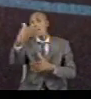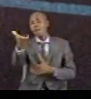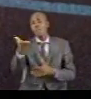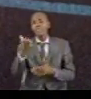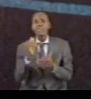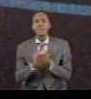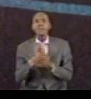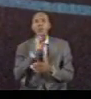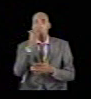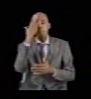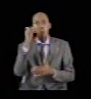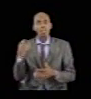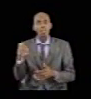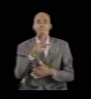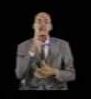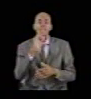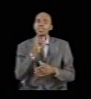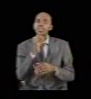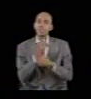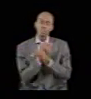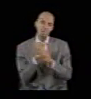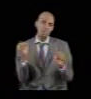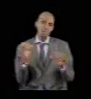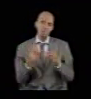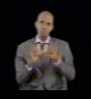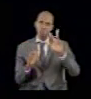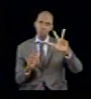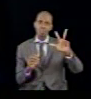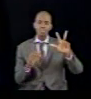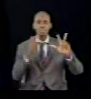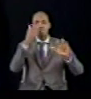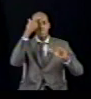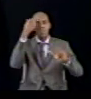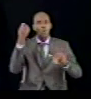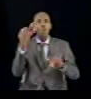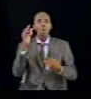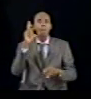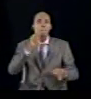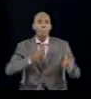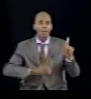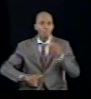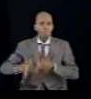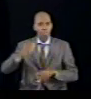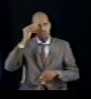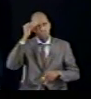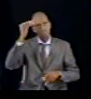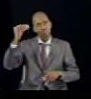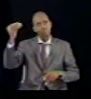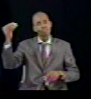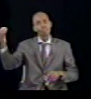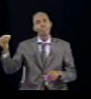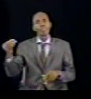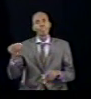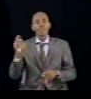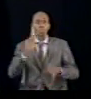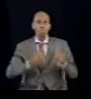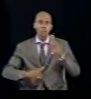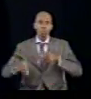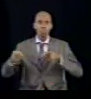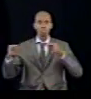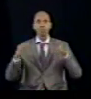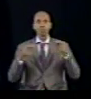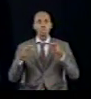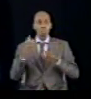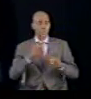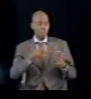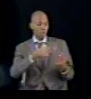saved. Number three, because of people's dominion. The people around them, not